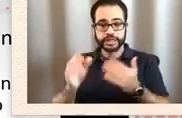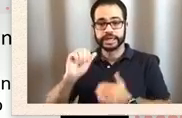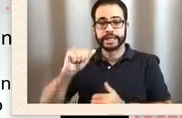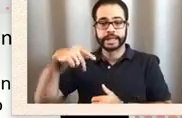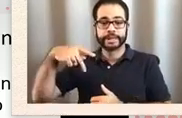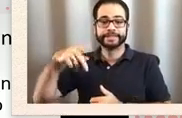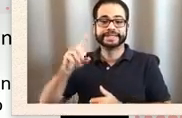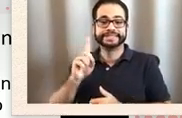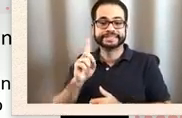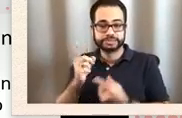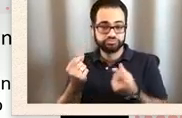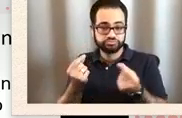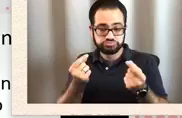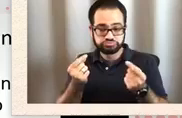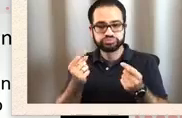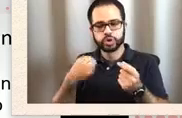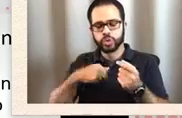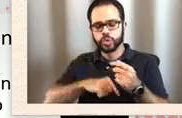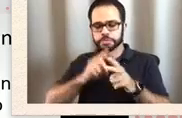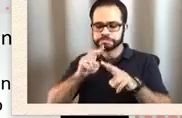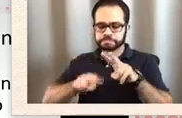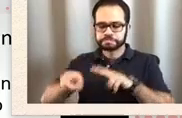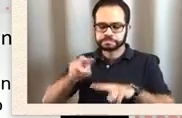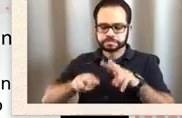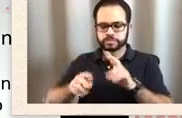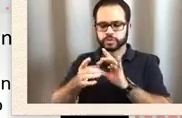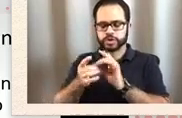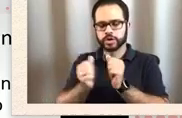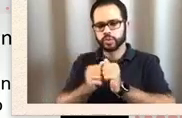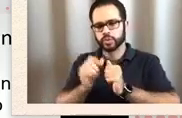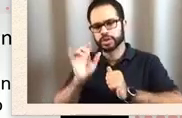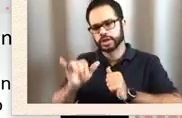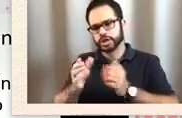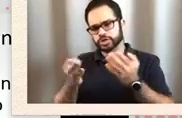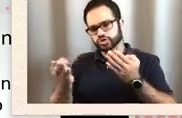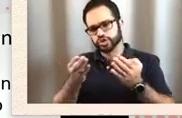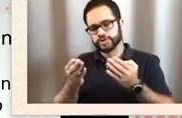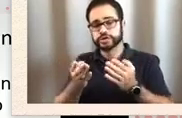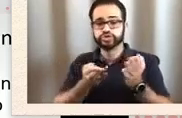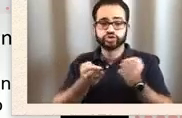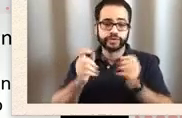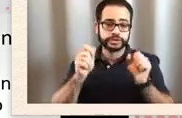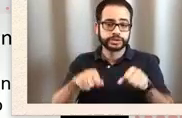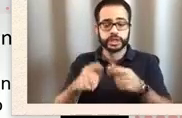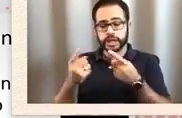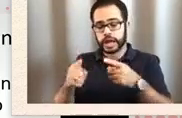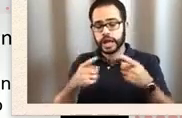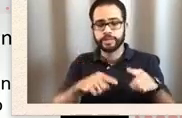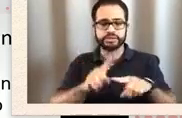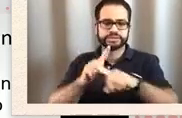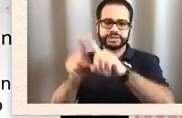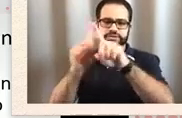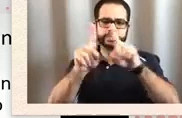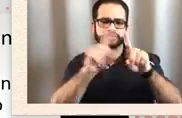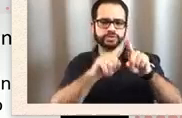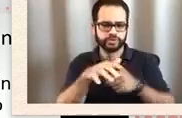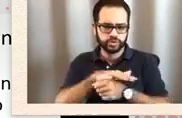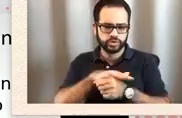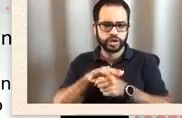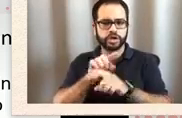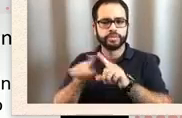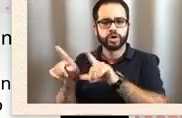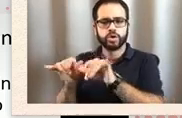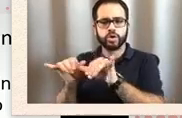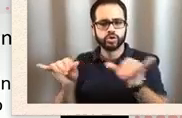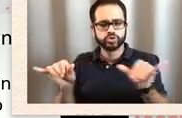at, by the nature of our services, services can happen in multiple locations, but also the